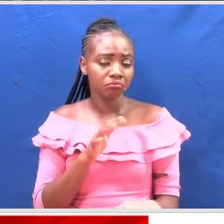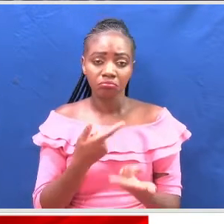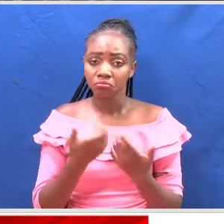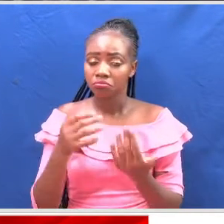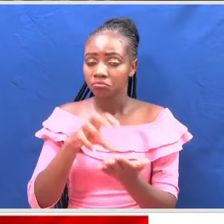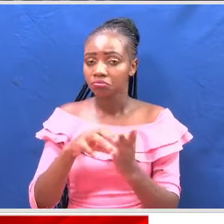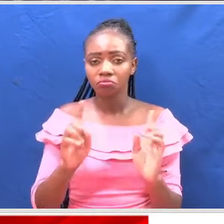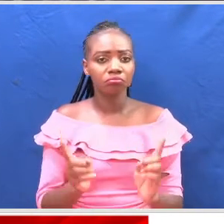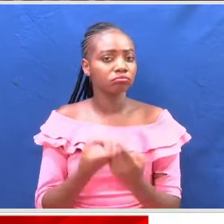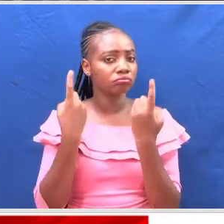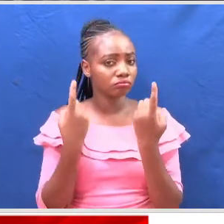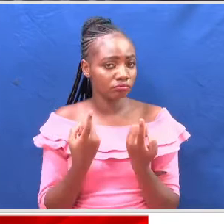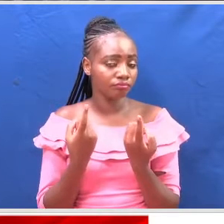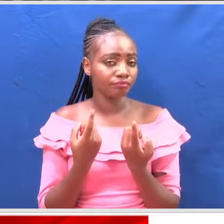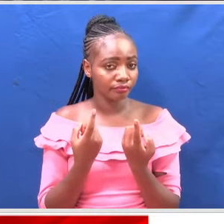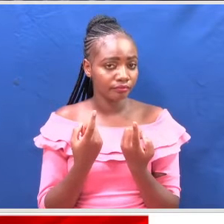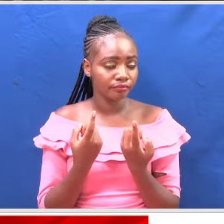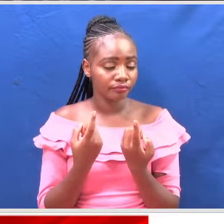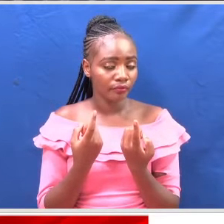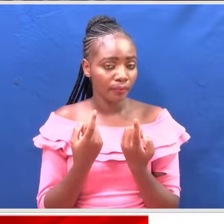one segment of the economy.